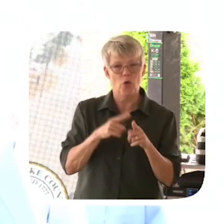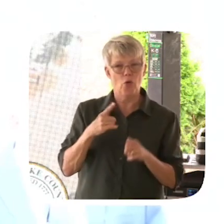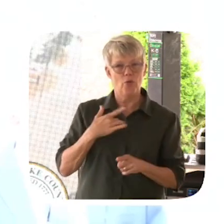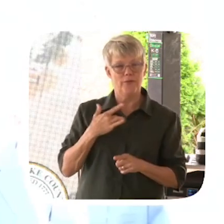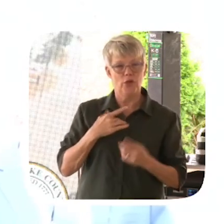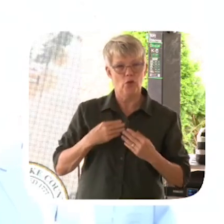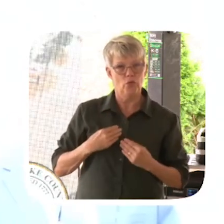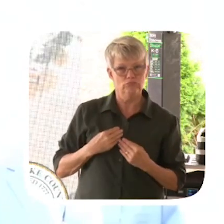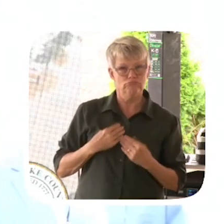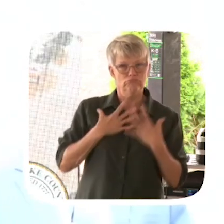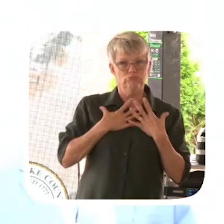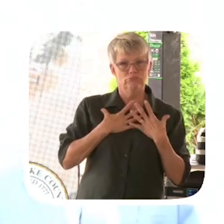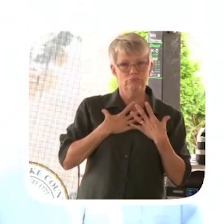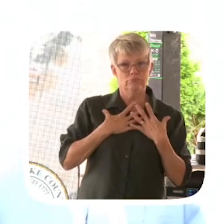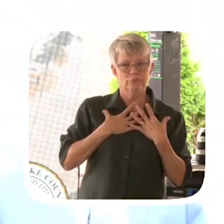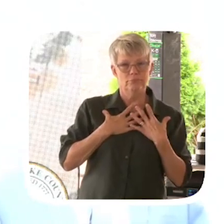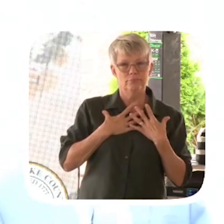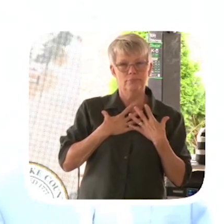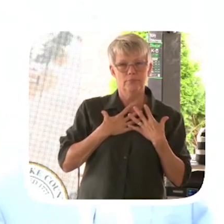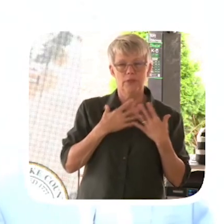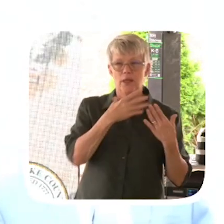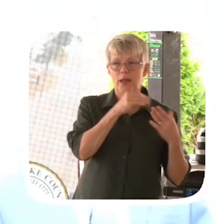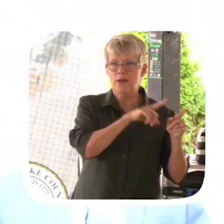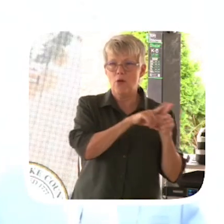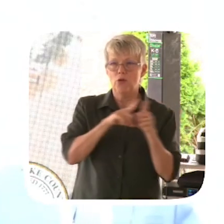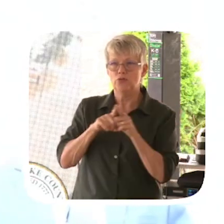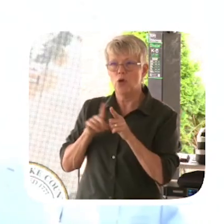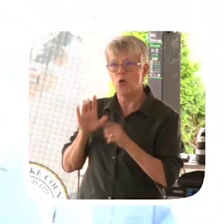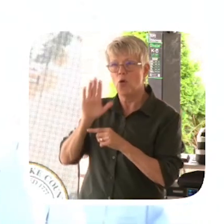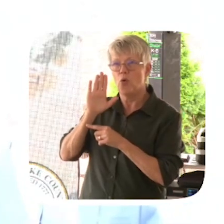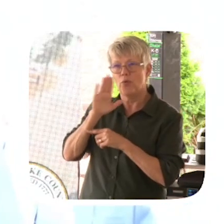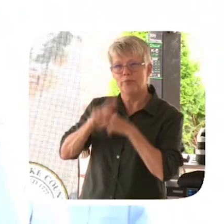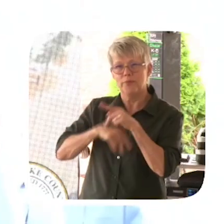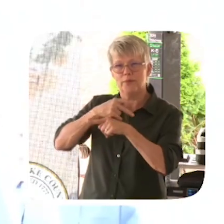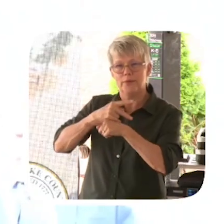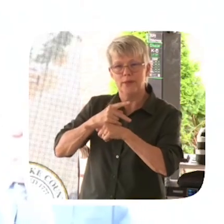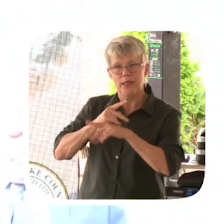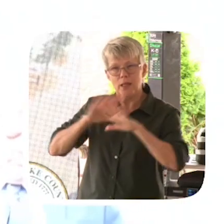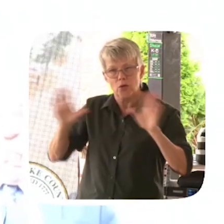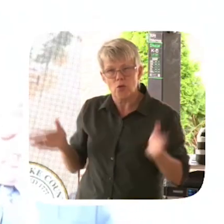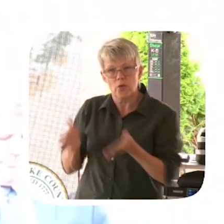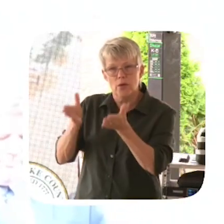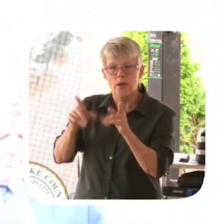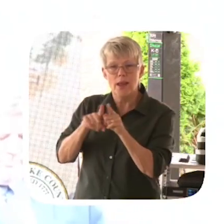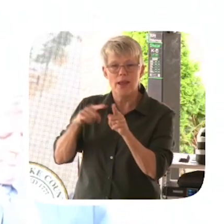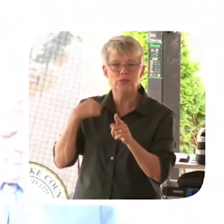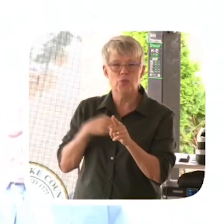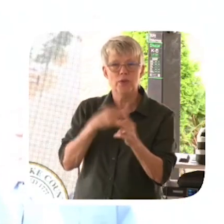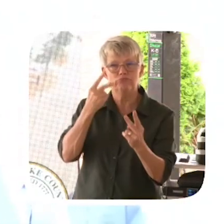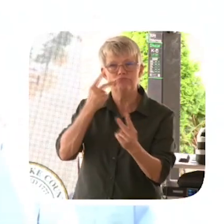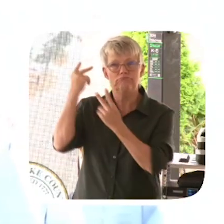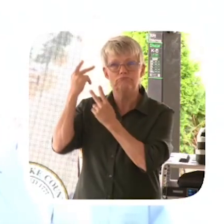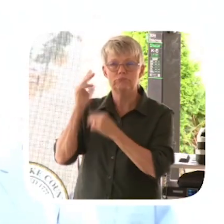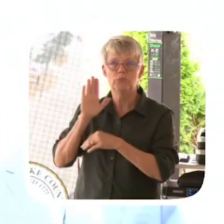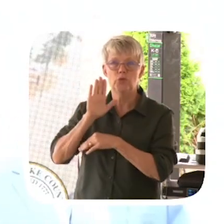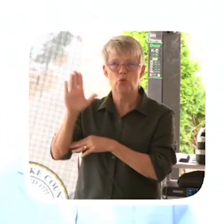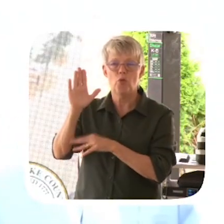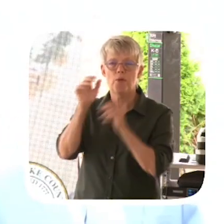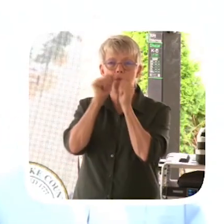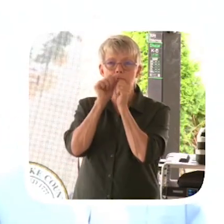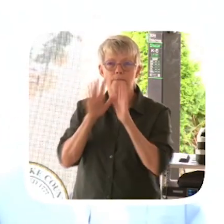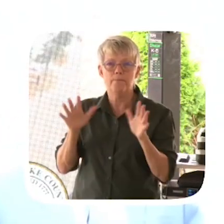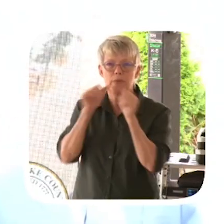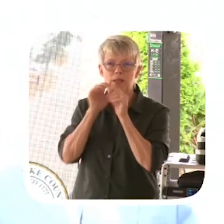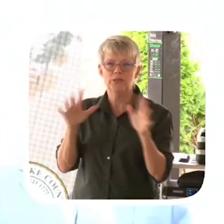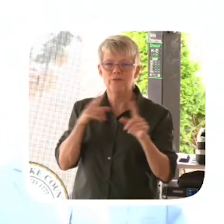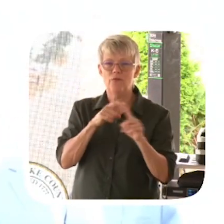inspiration and its own kind of encouragement as we reflect upon the blessings you brought out of